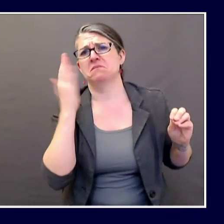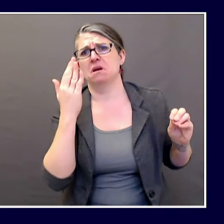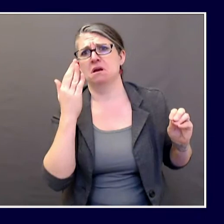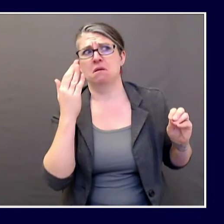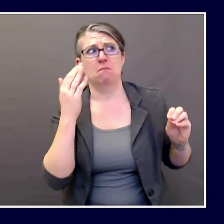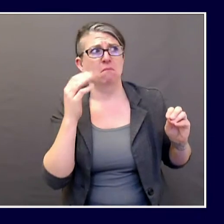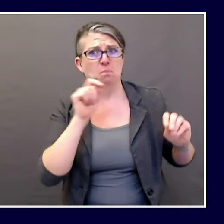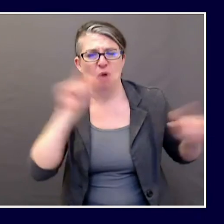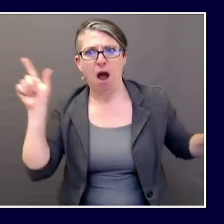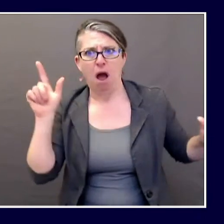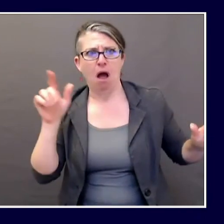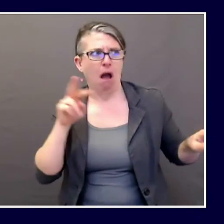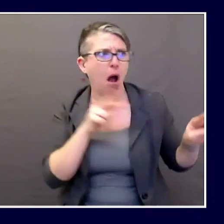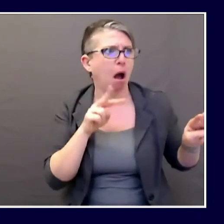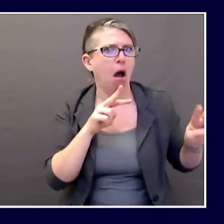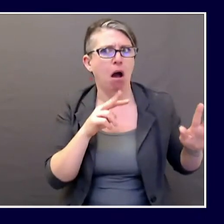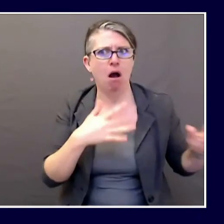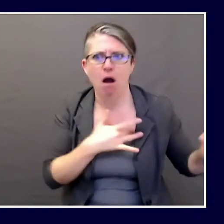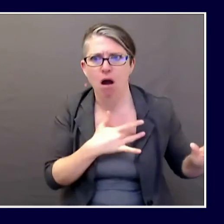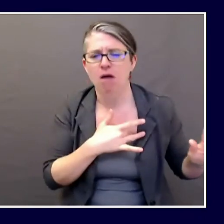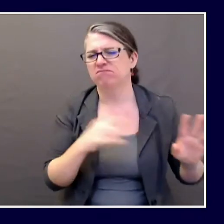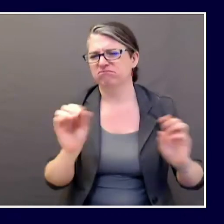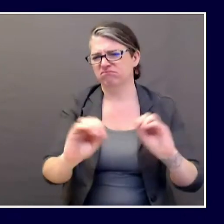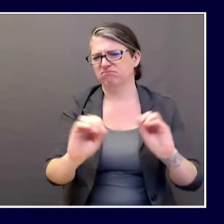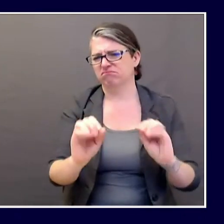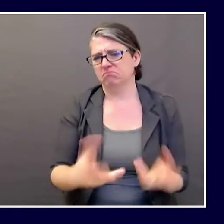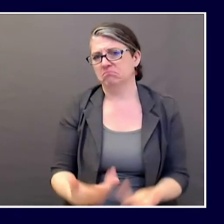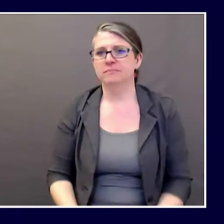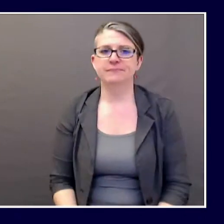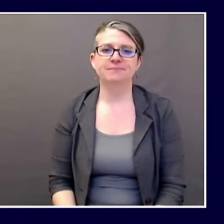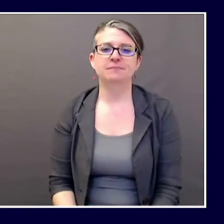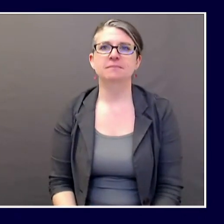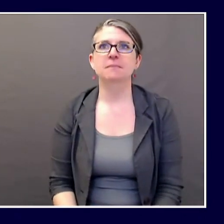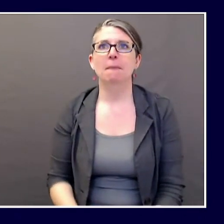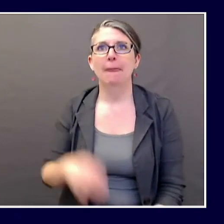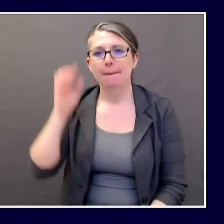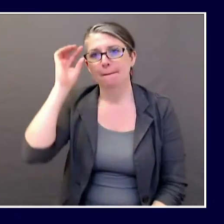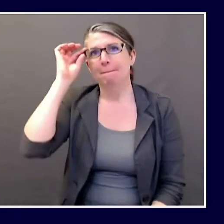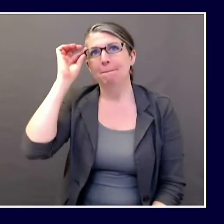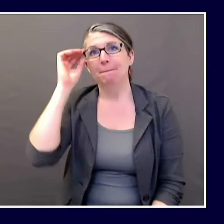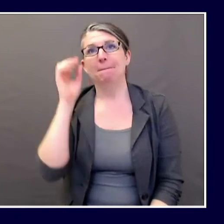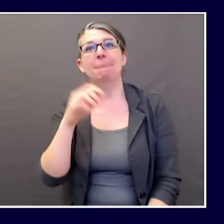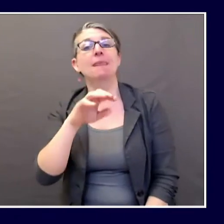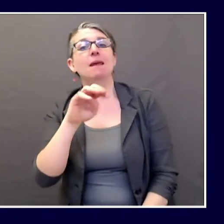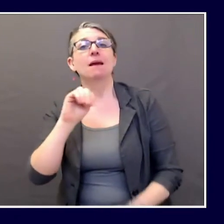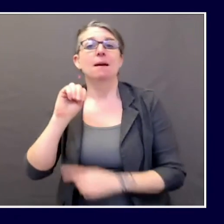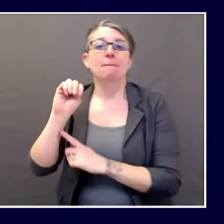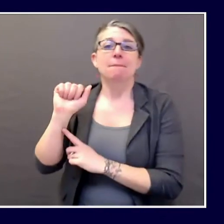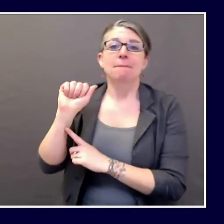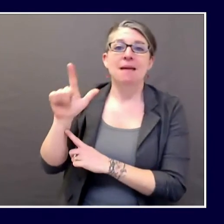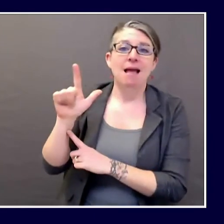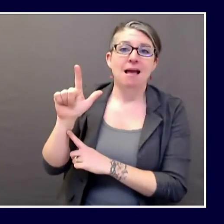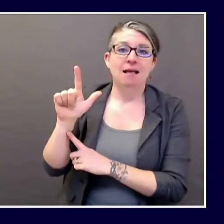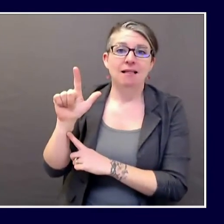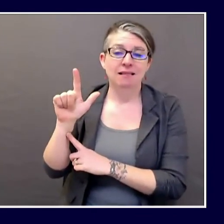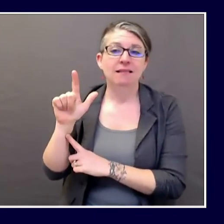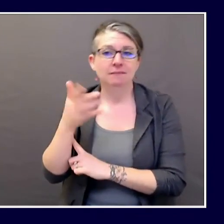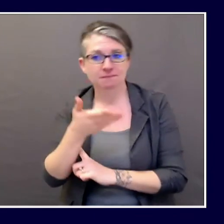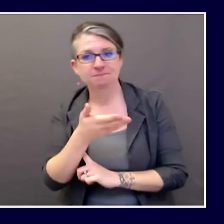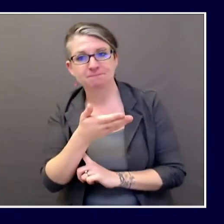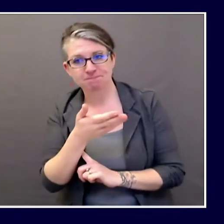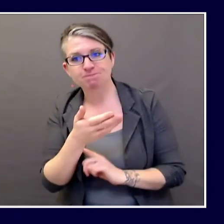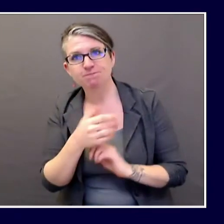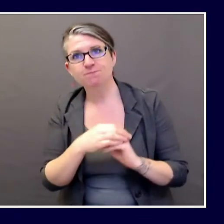Let me turn it over to Mel Meyer next. Yes. Okay. It's now been 3 full months since the